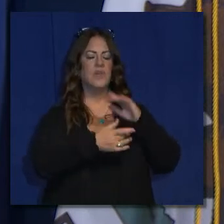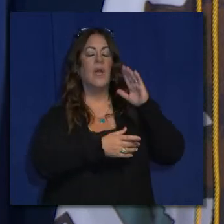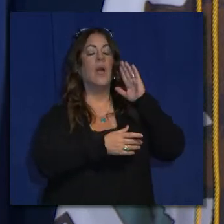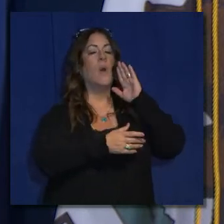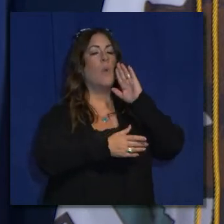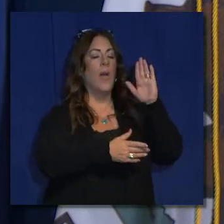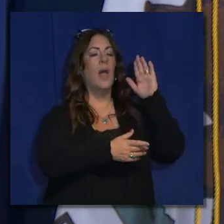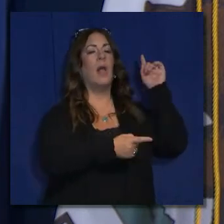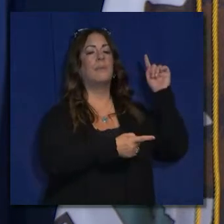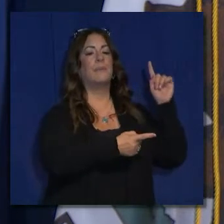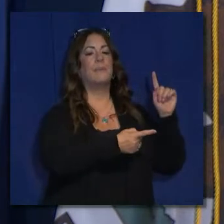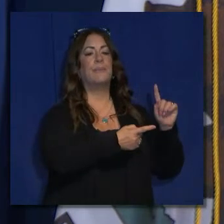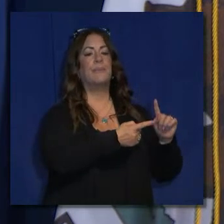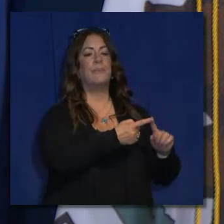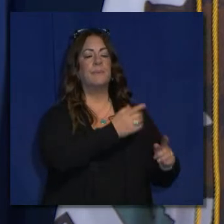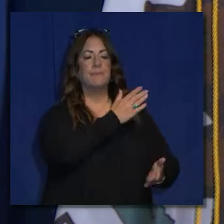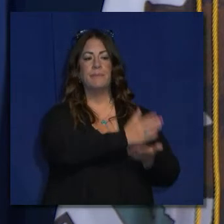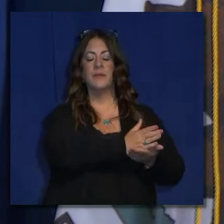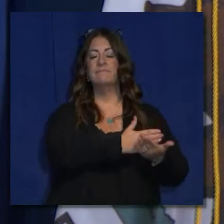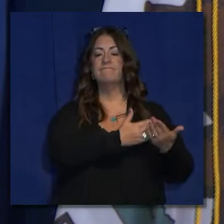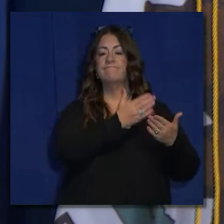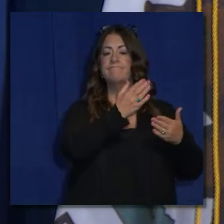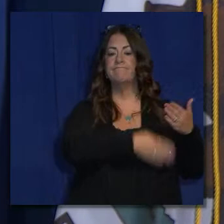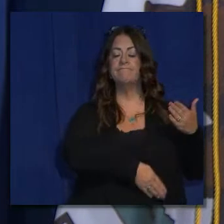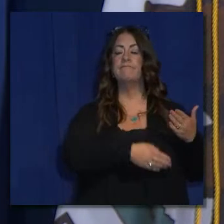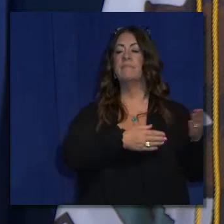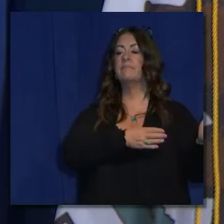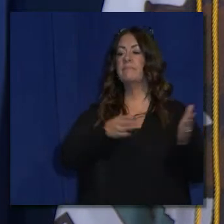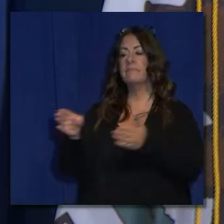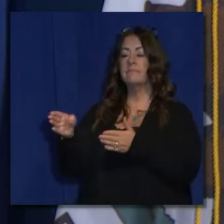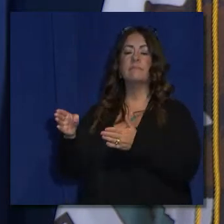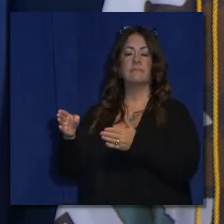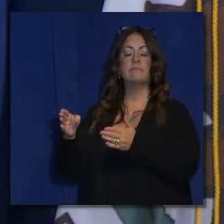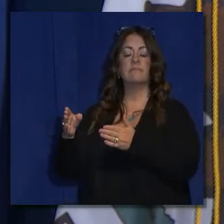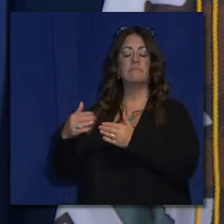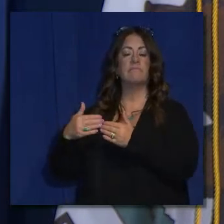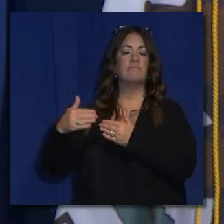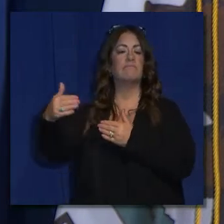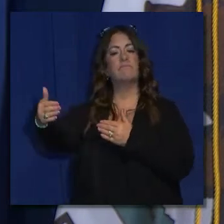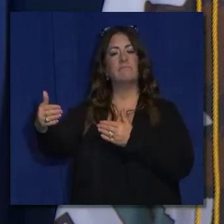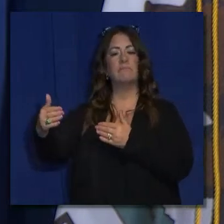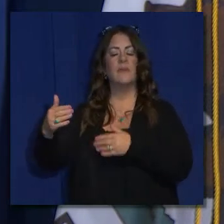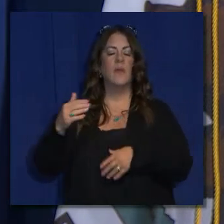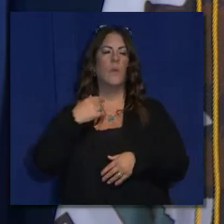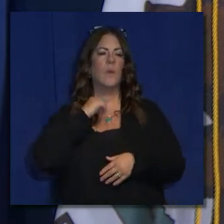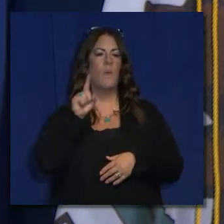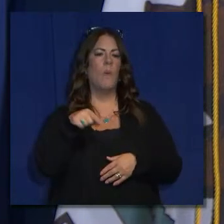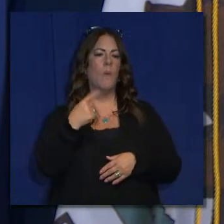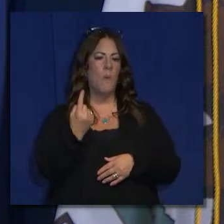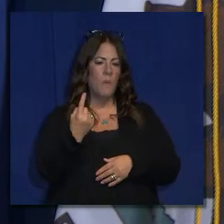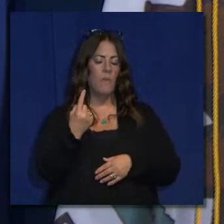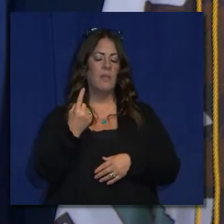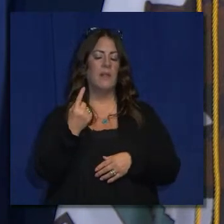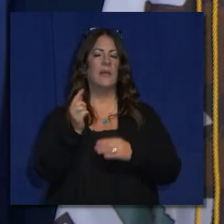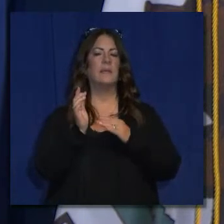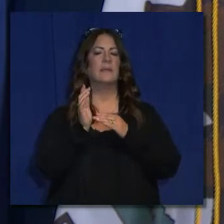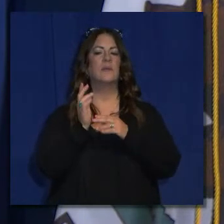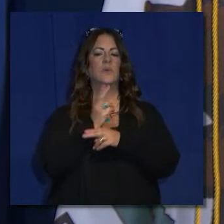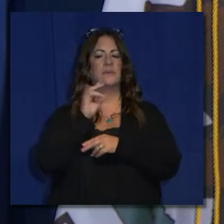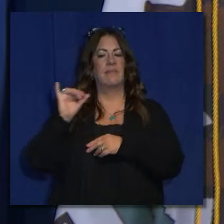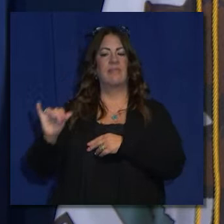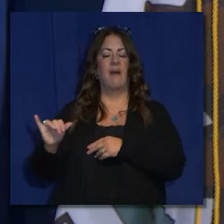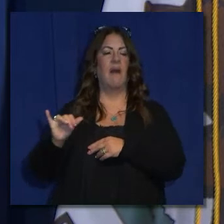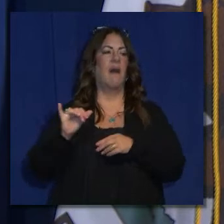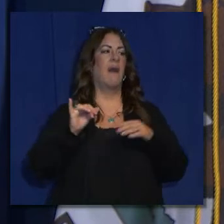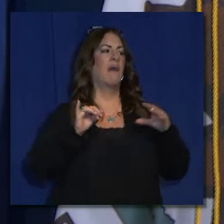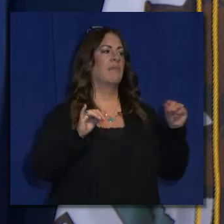environmental friendly, we would want them to be able to be used just when we absolutely need it to avoid blackouts. And then,